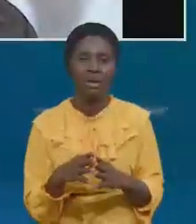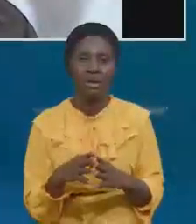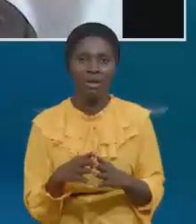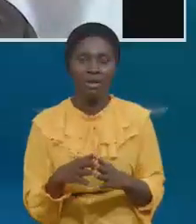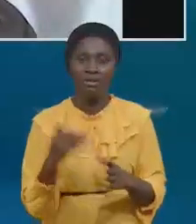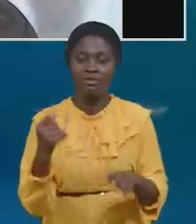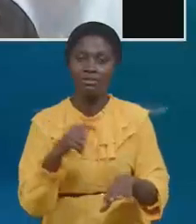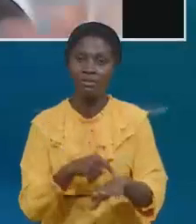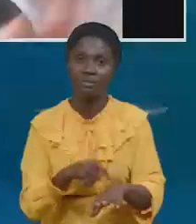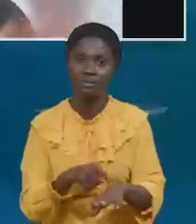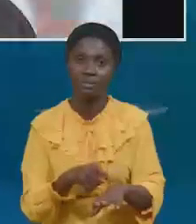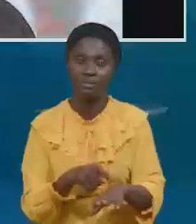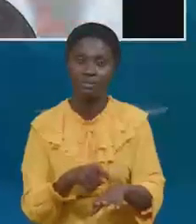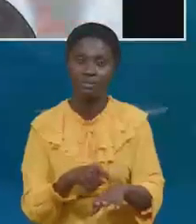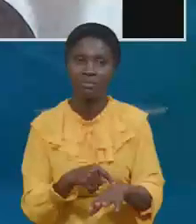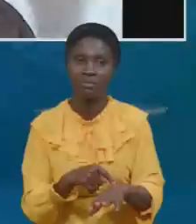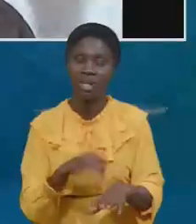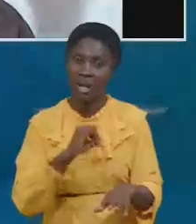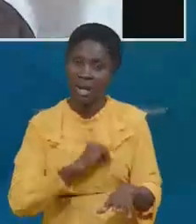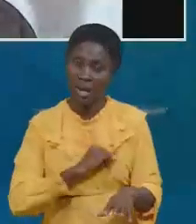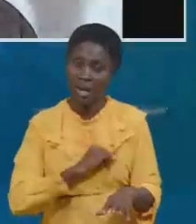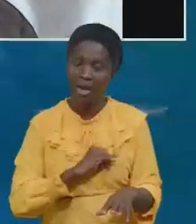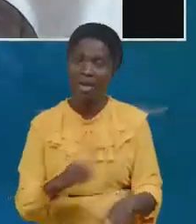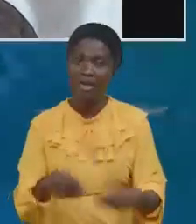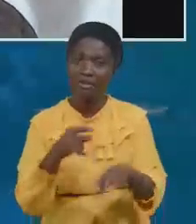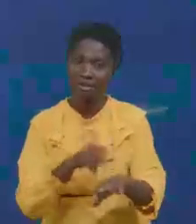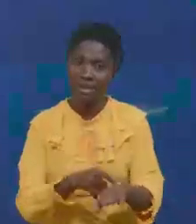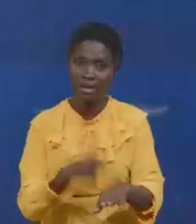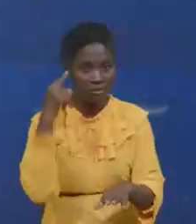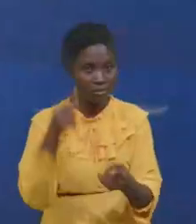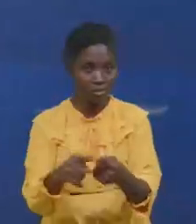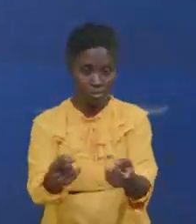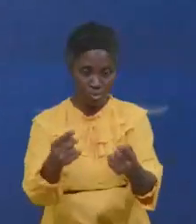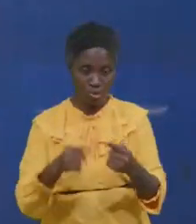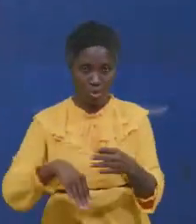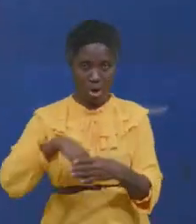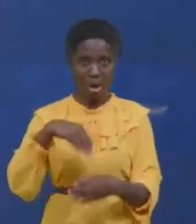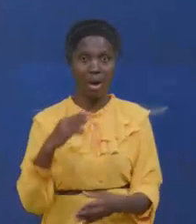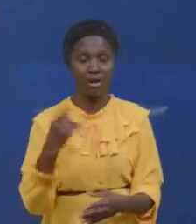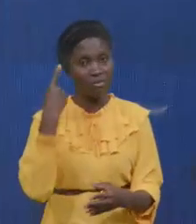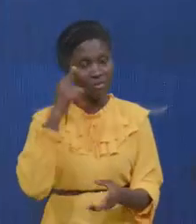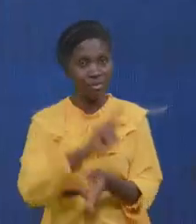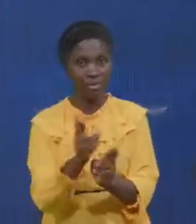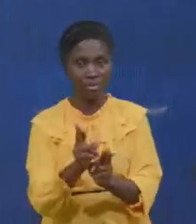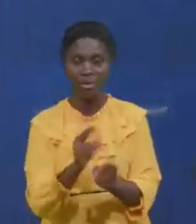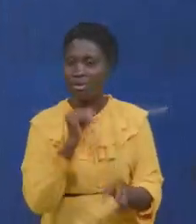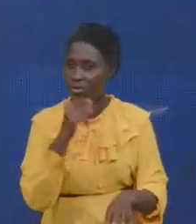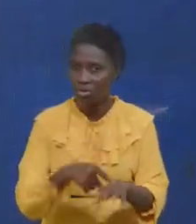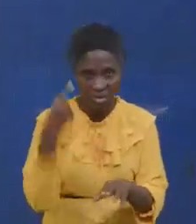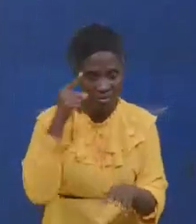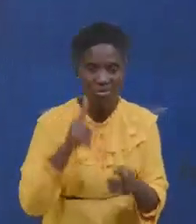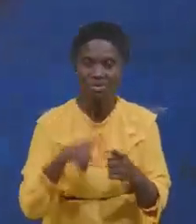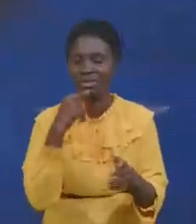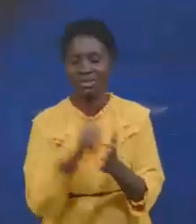The time I give the altar call, it's not the time for you to say, because you are in the privacy of your house